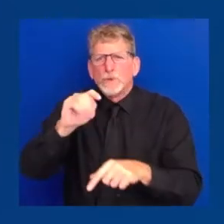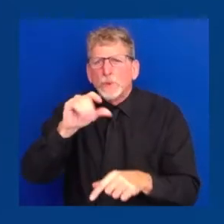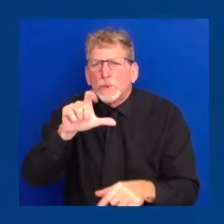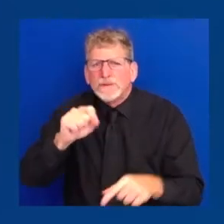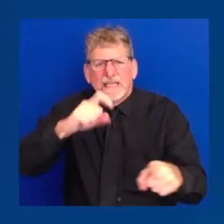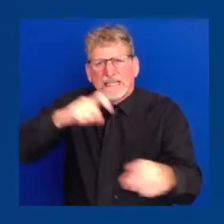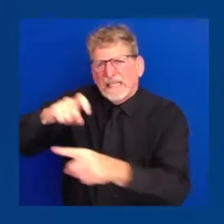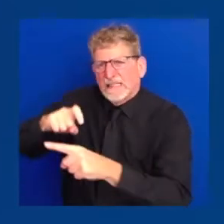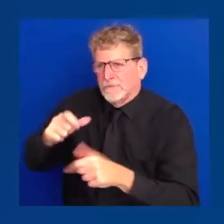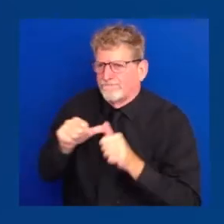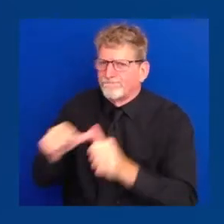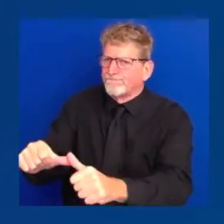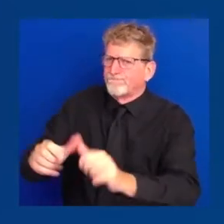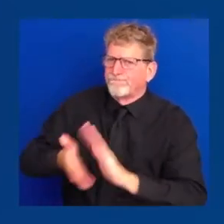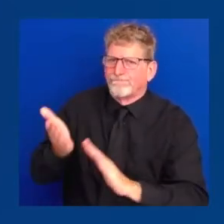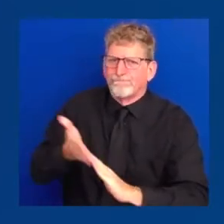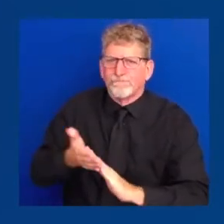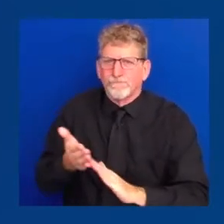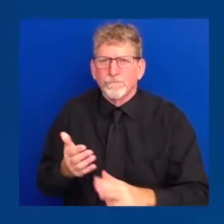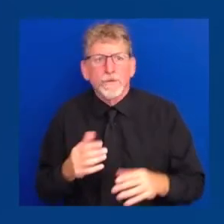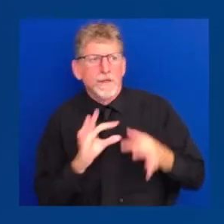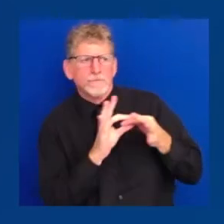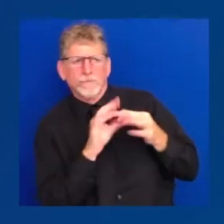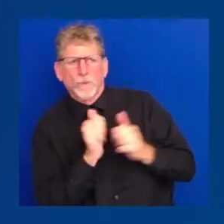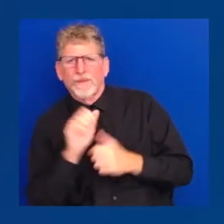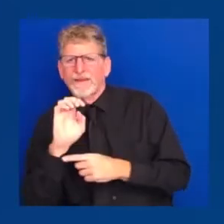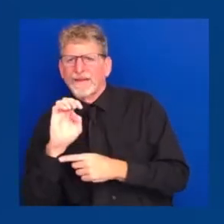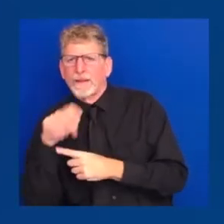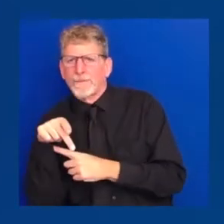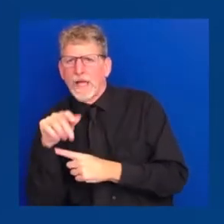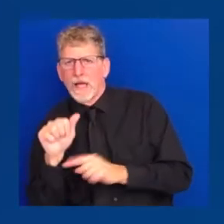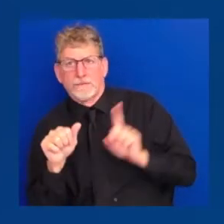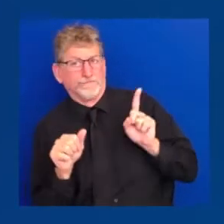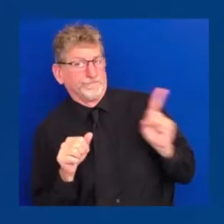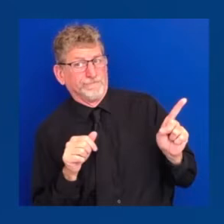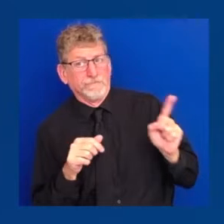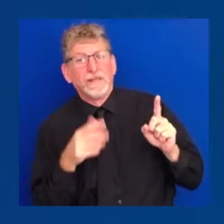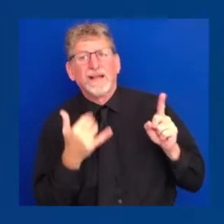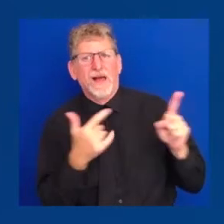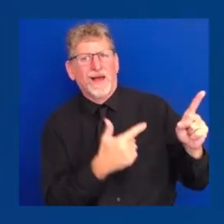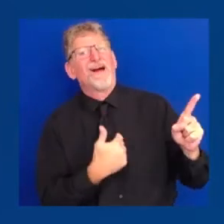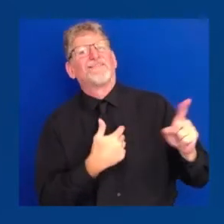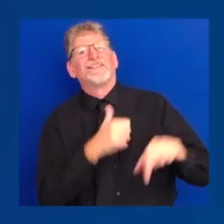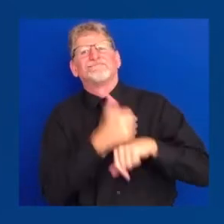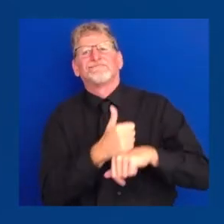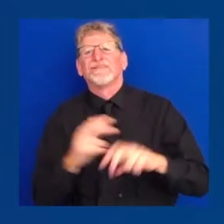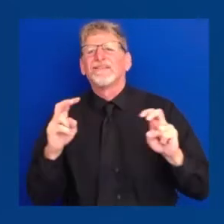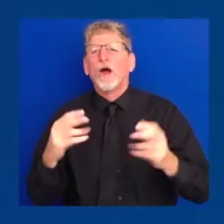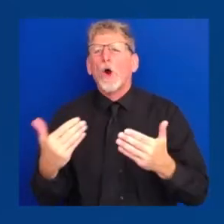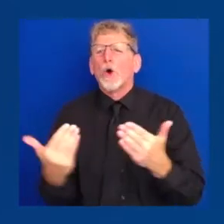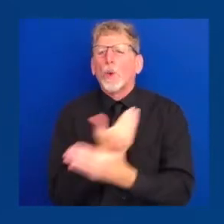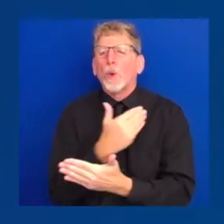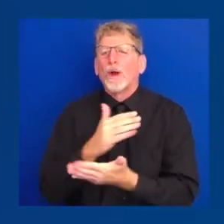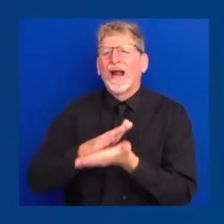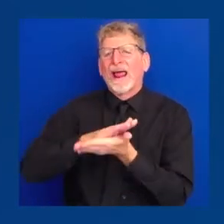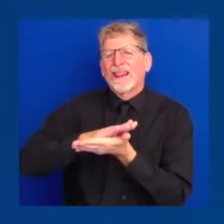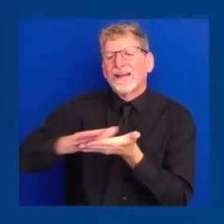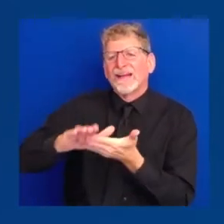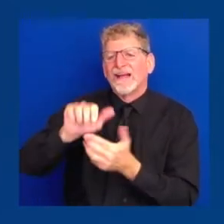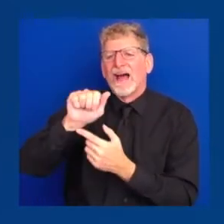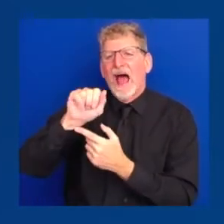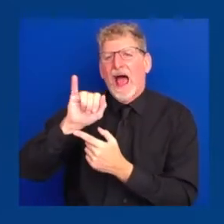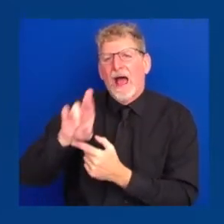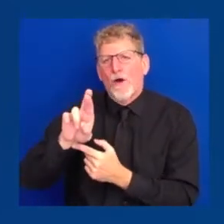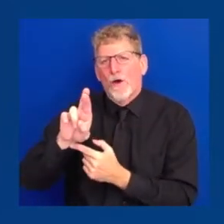EPA, issuing a new Clean Air in Buildings checklist, a set of recommendations to improve indoor